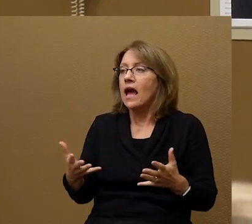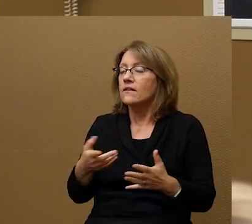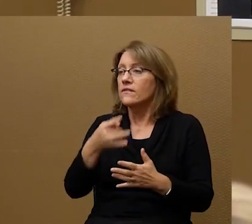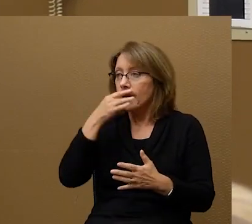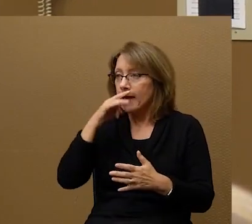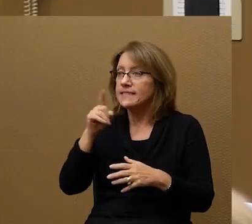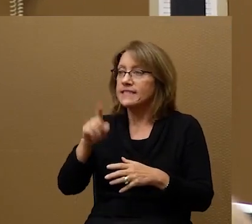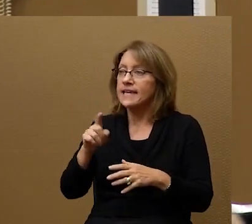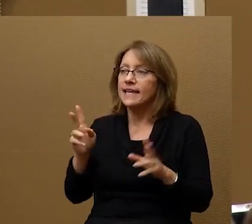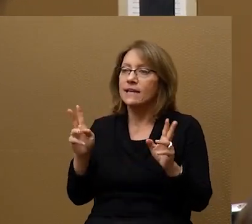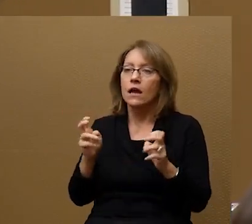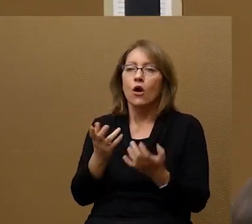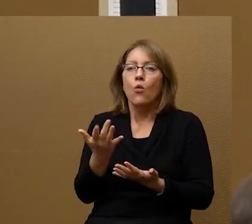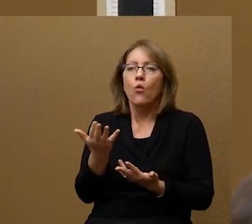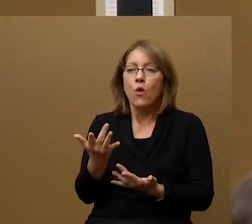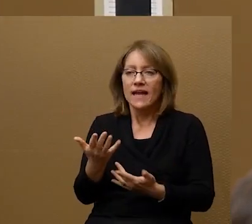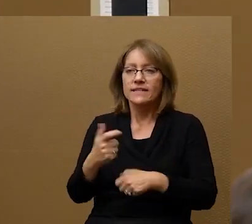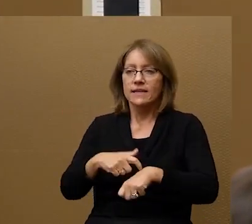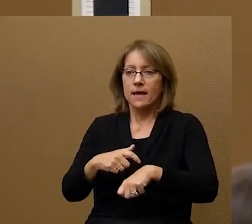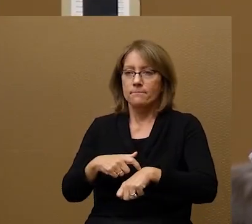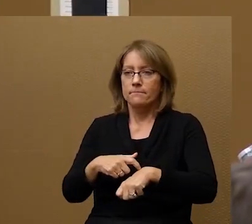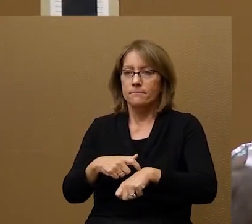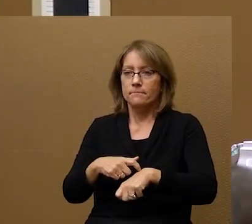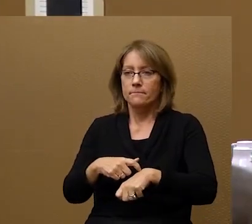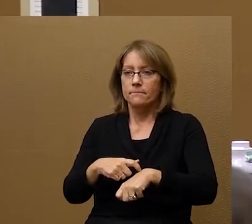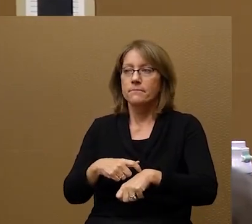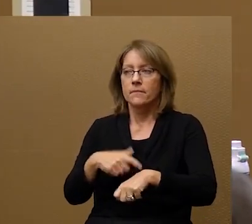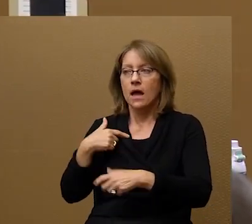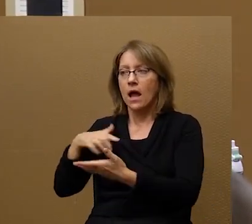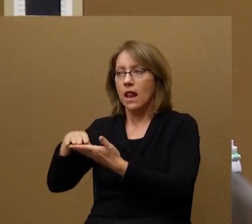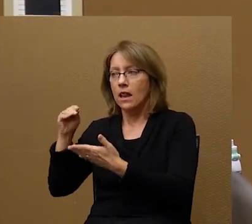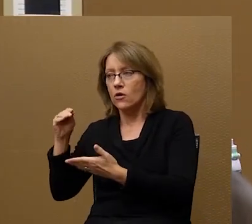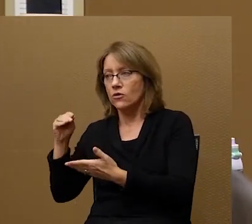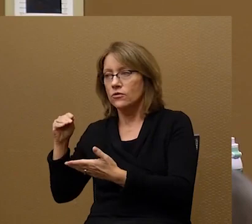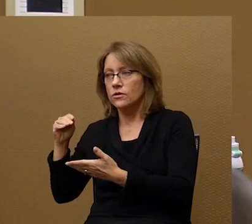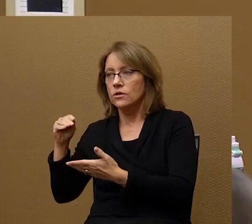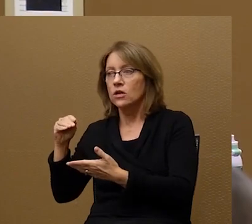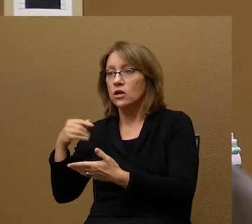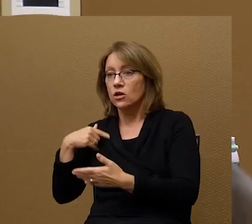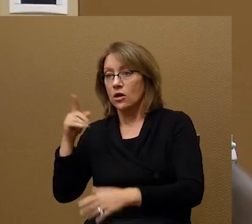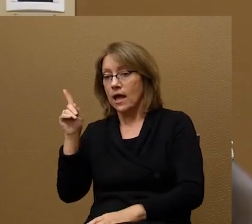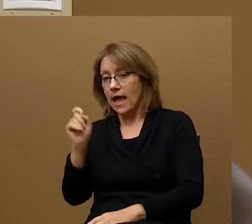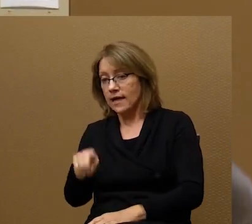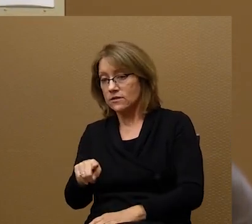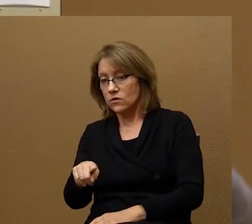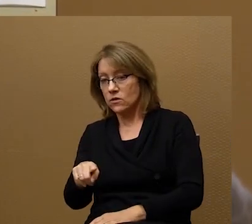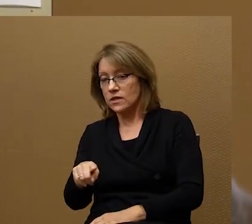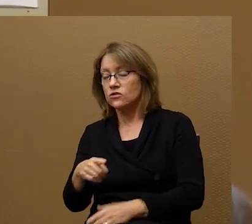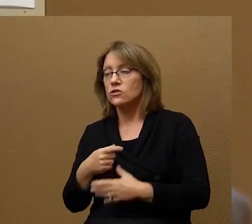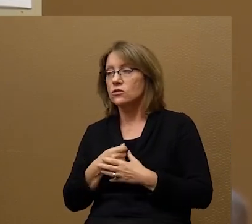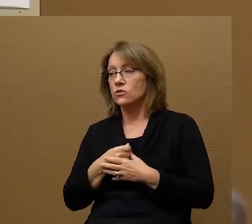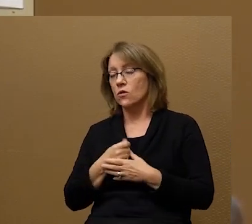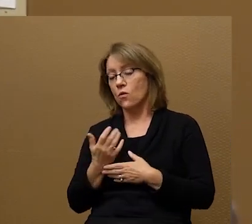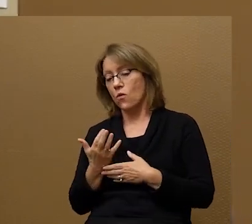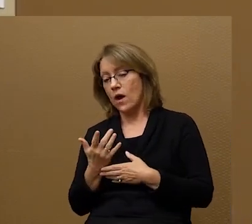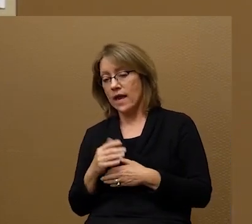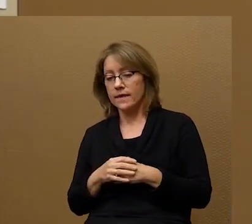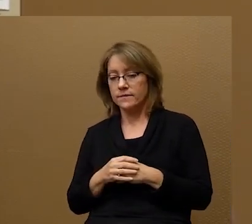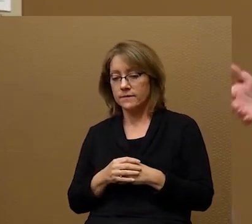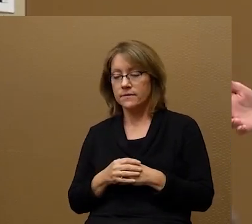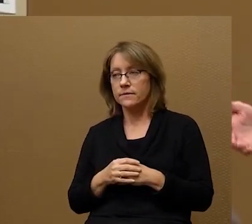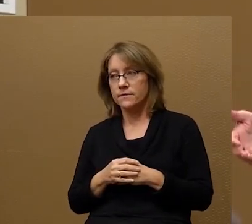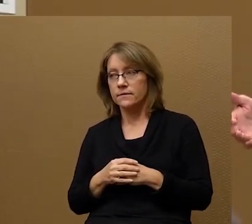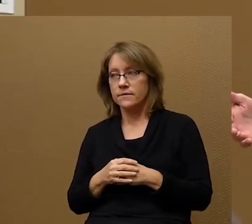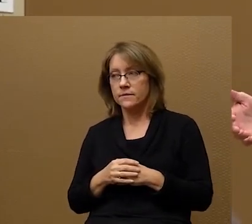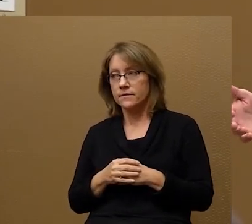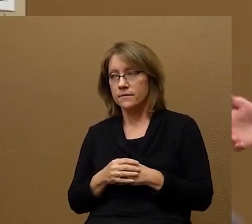And something that I learned was when you ask a question, you wait until it's awkward, and then you wait again. And that's